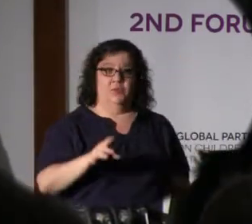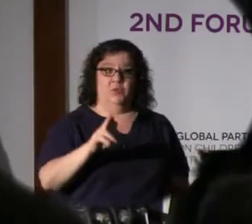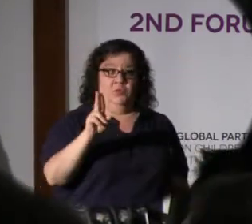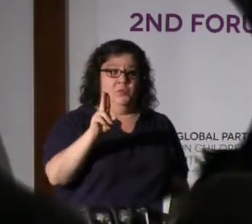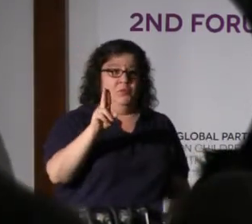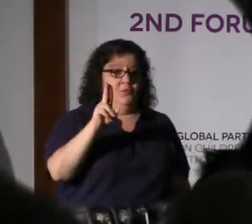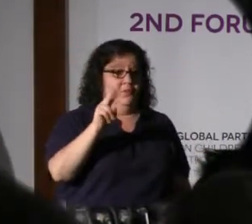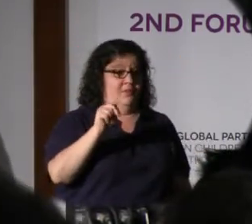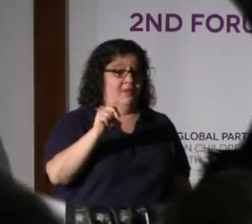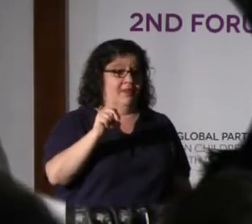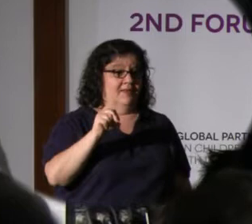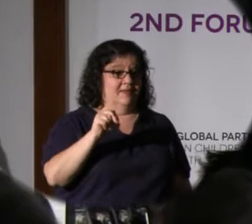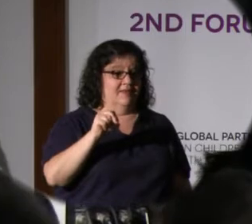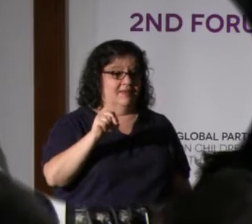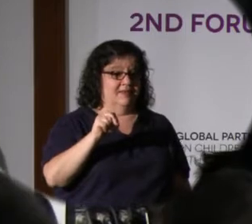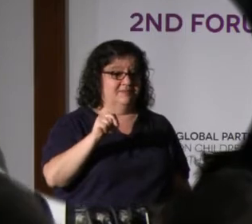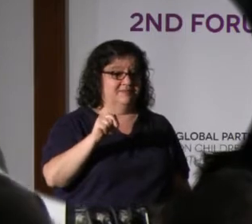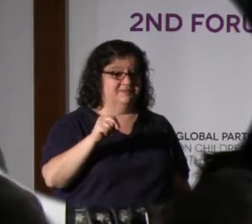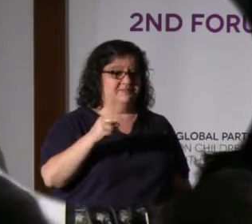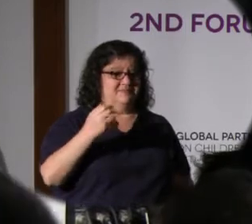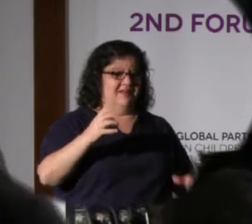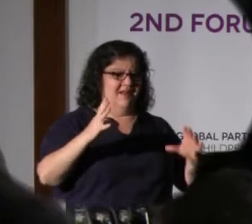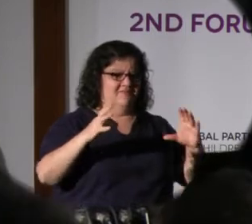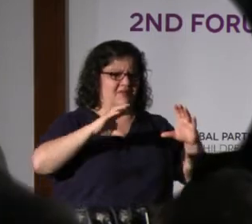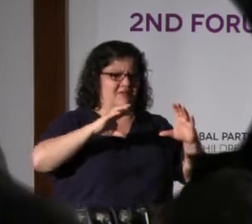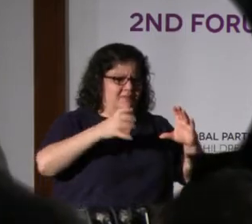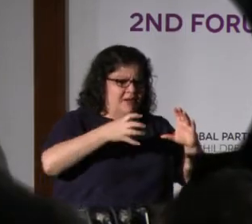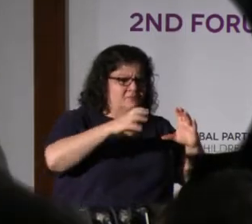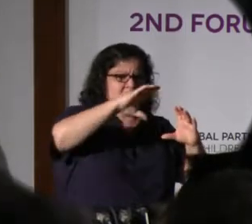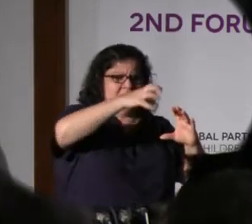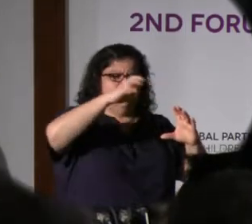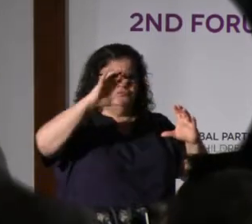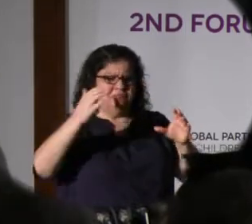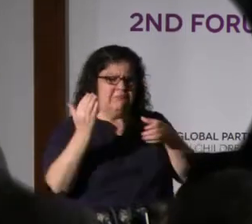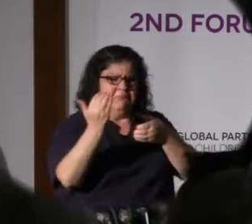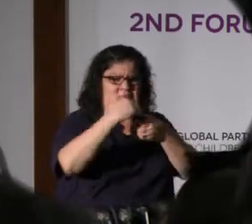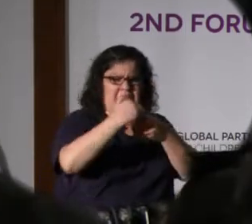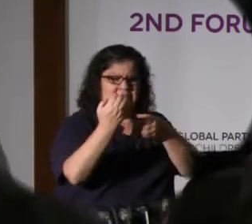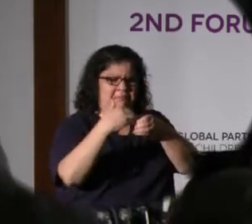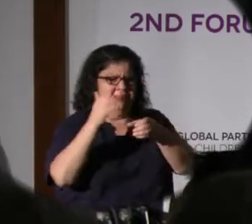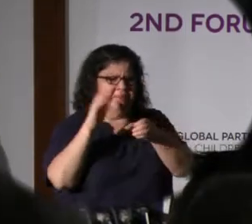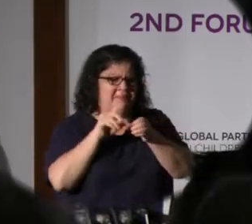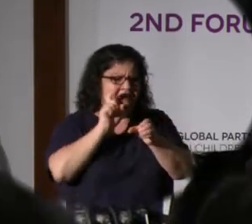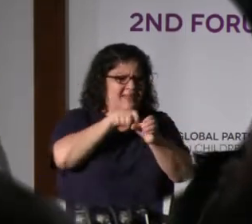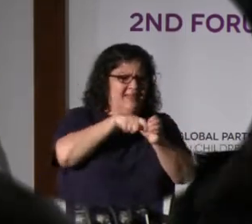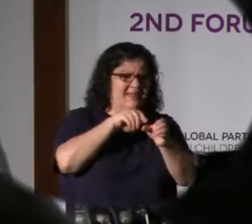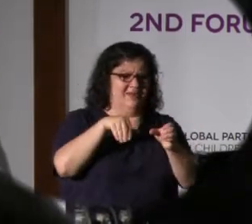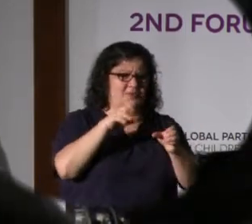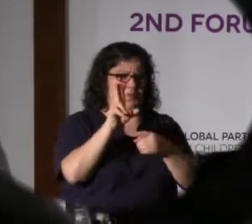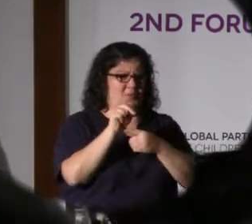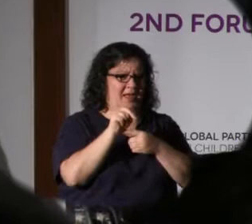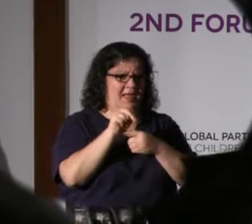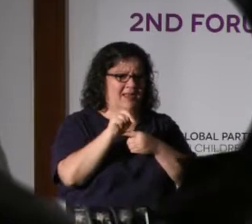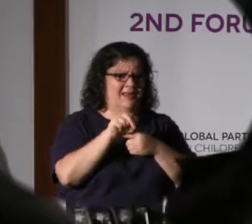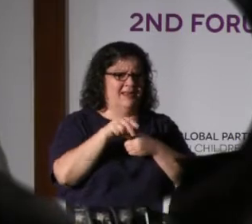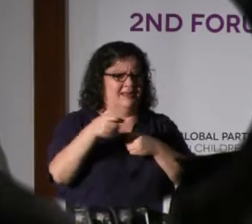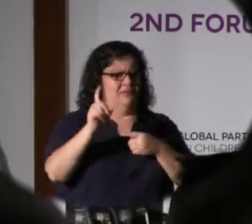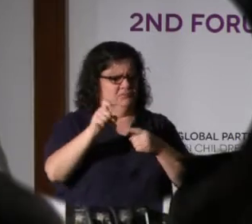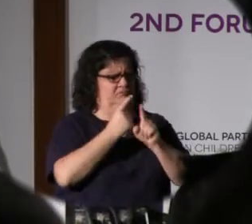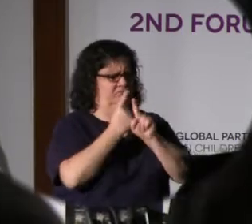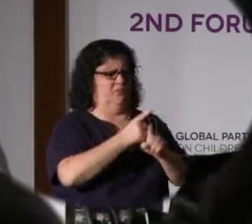to implement the CRPD, to deliver on the commitments they have